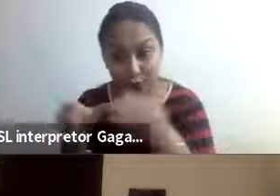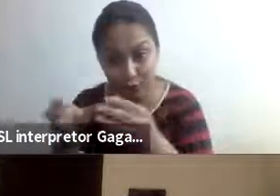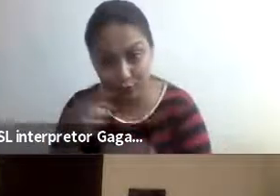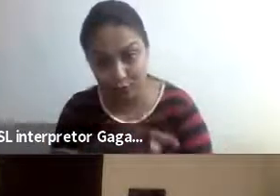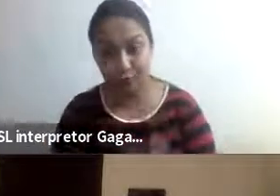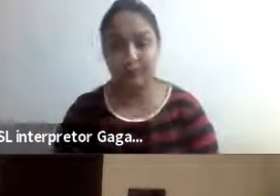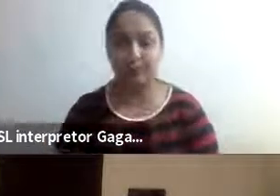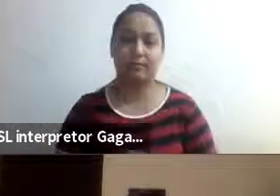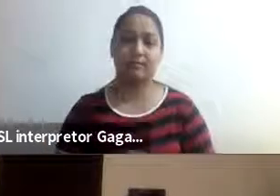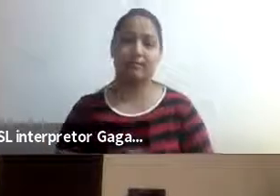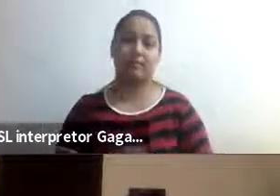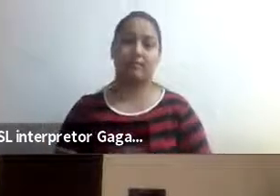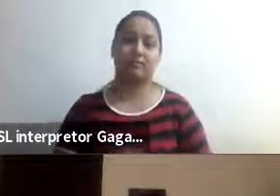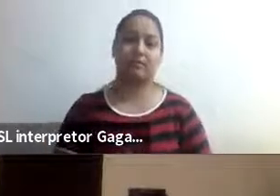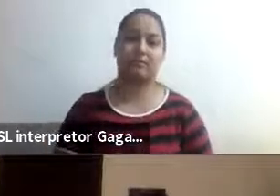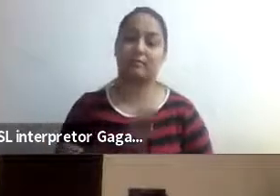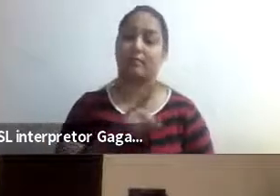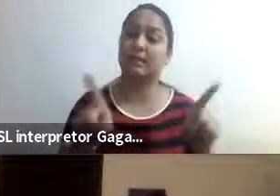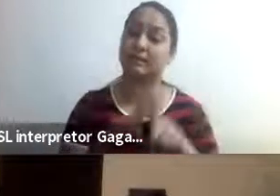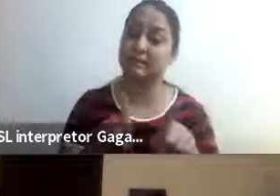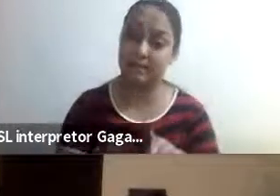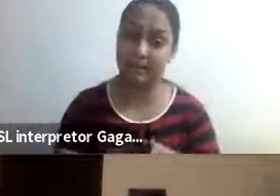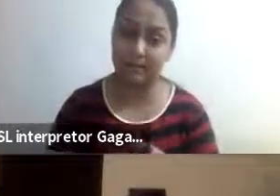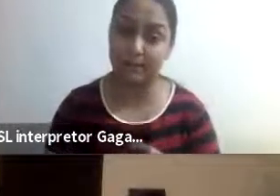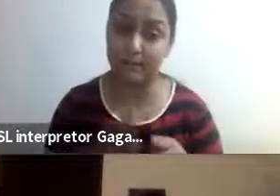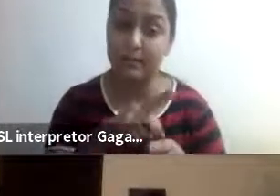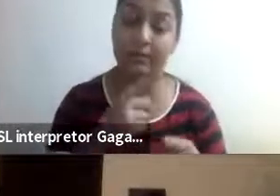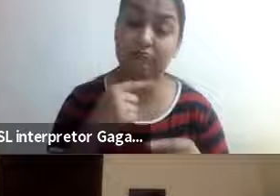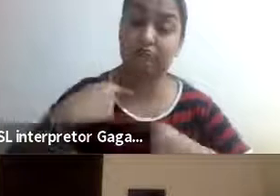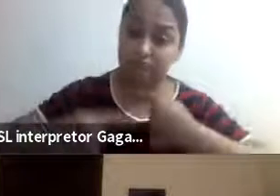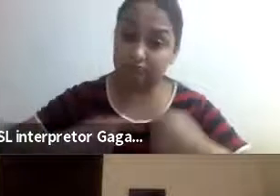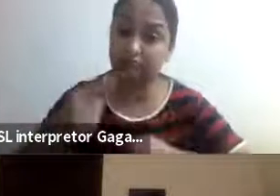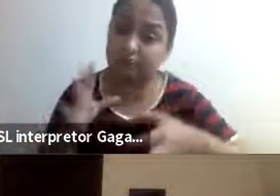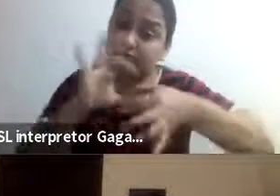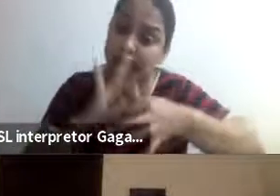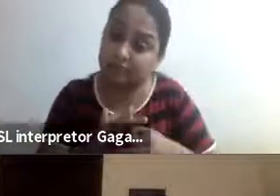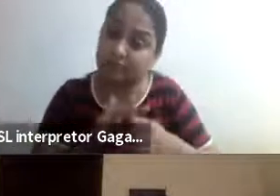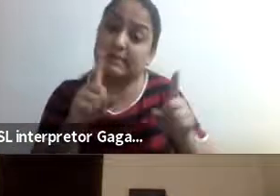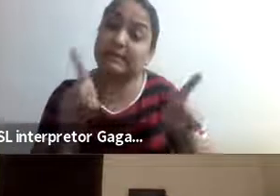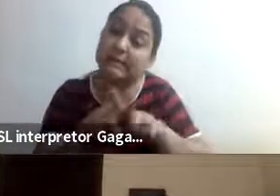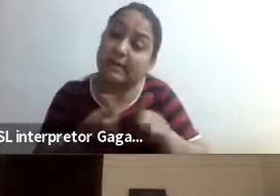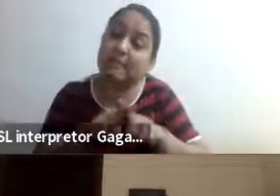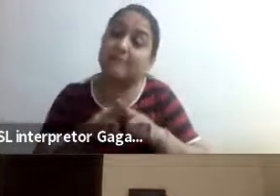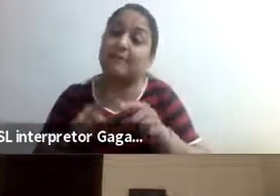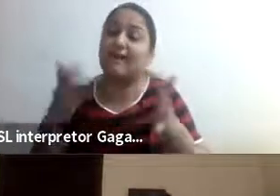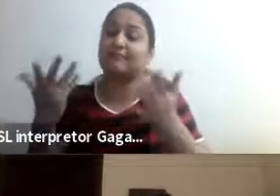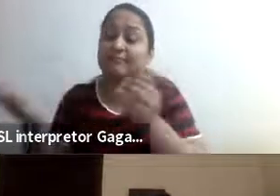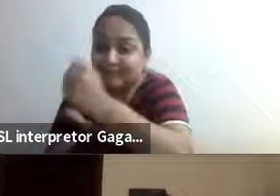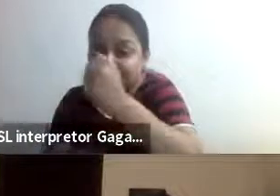uh, in a sort of milieu where they were constantly in touch with nature. And she says that they were